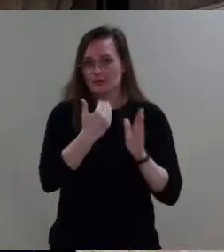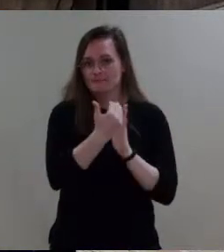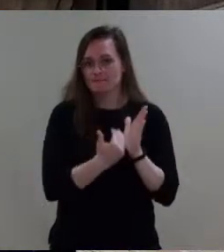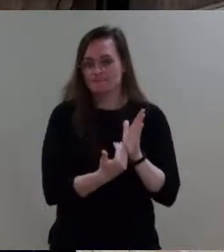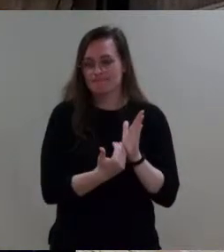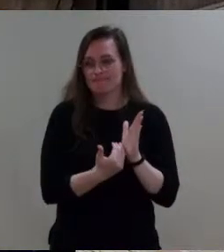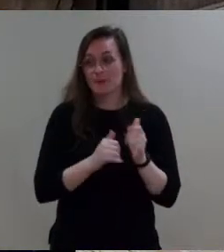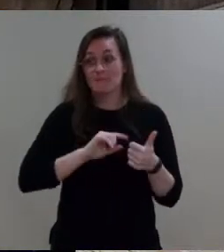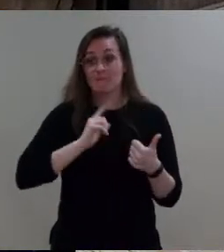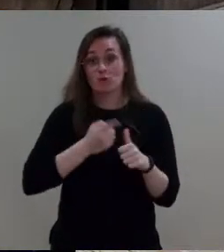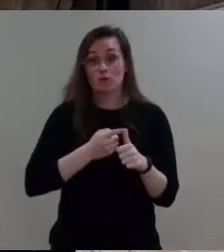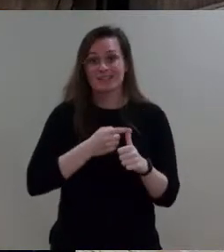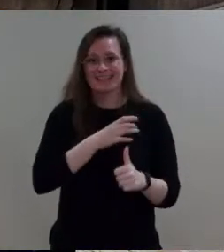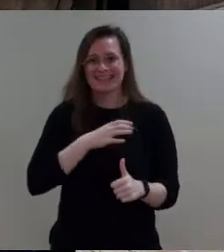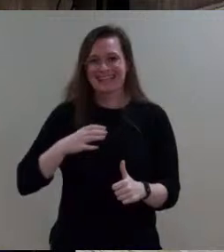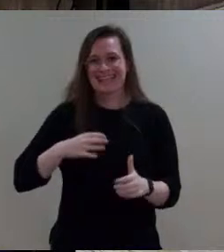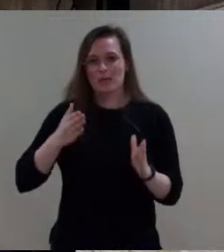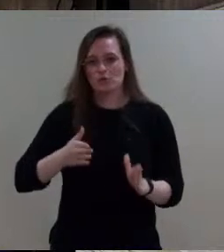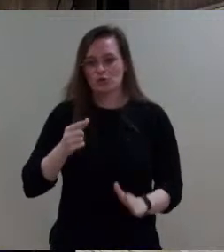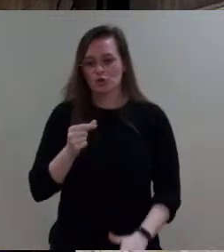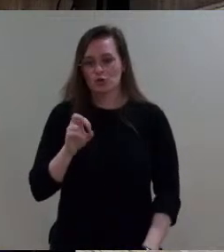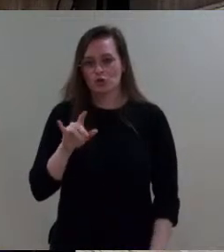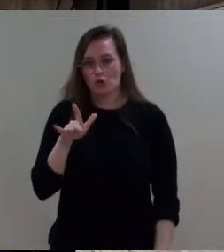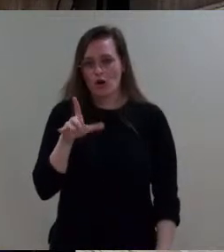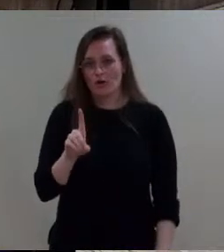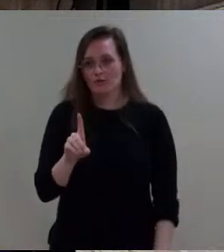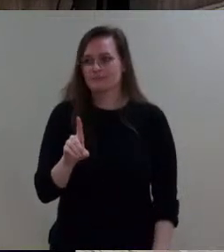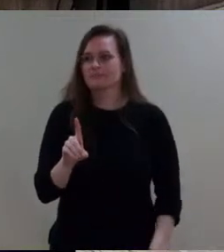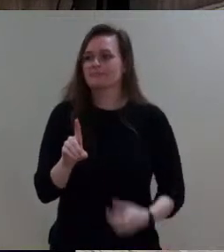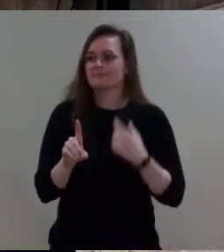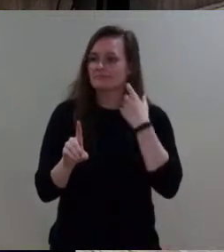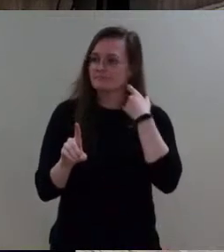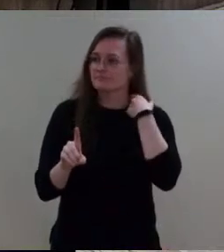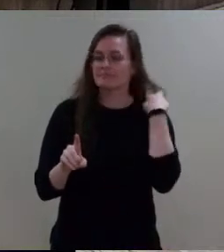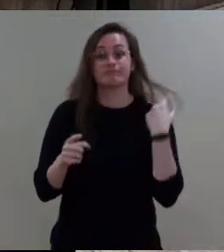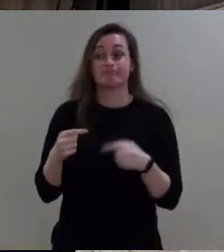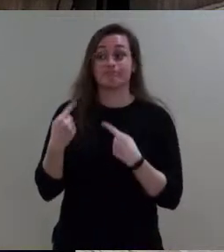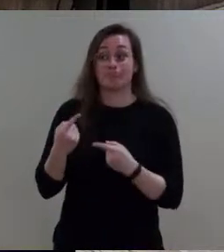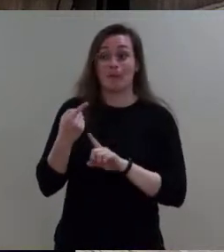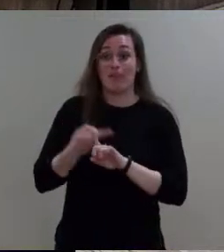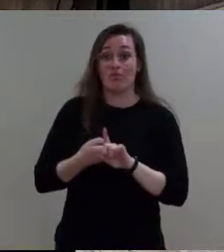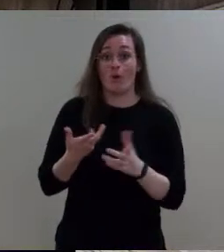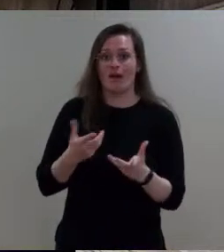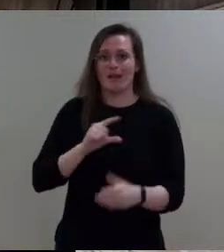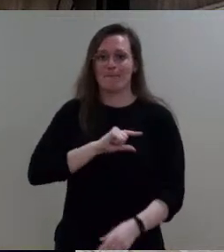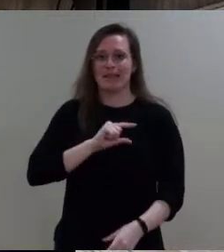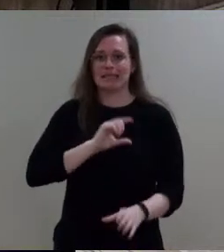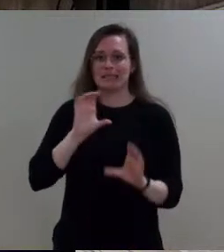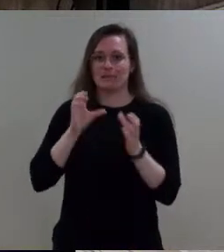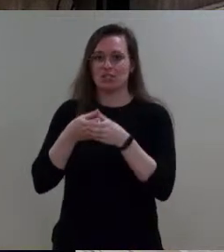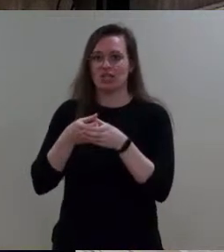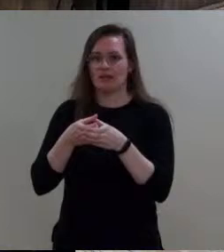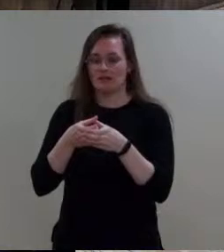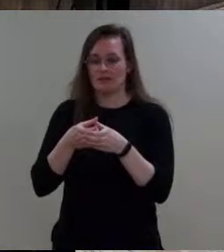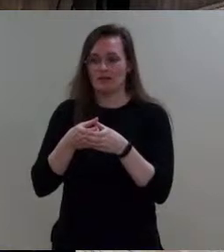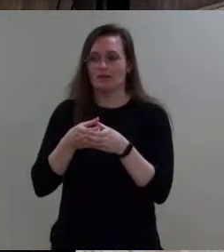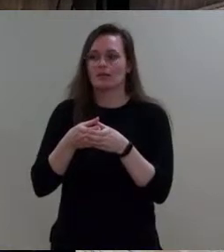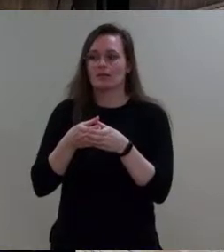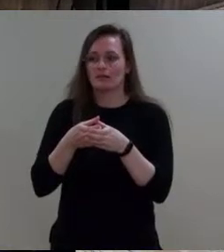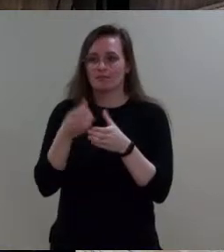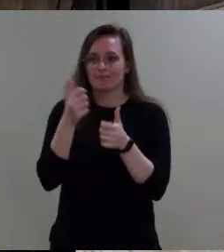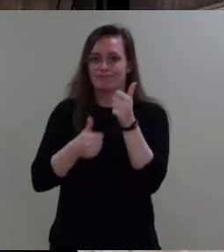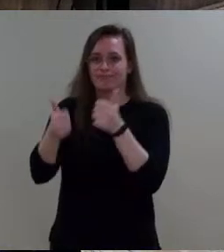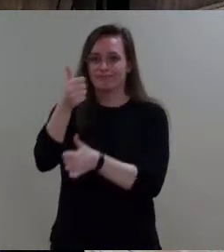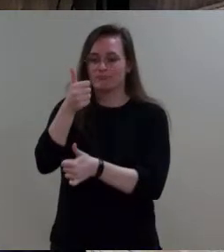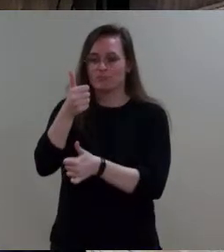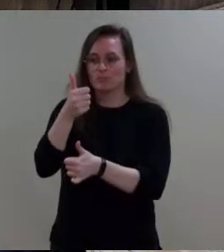first report is Councillor Gerard. Your worship, the only thing I had in the last month was Police Commission, and I assume Chair